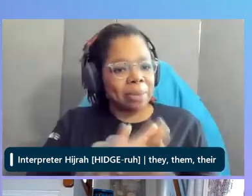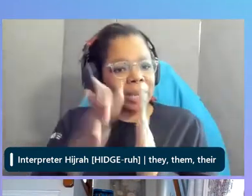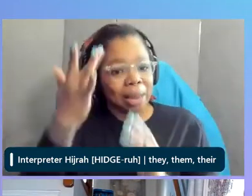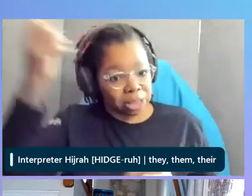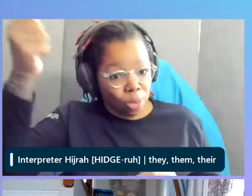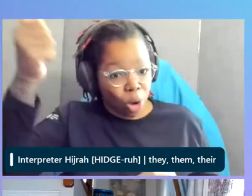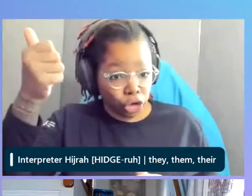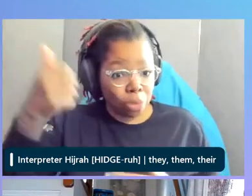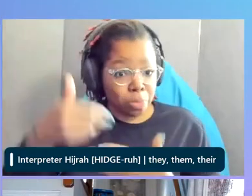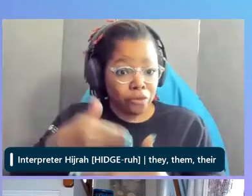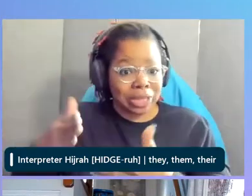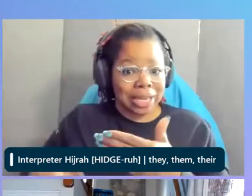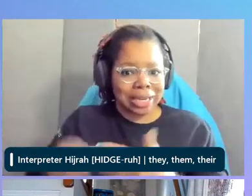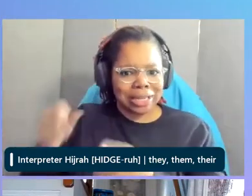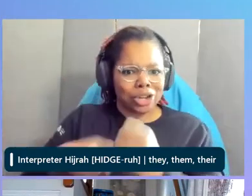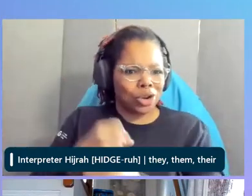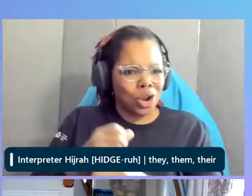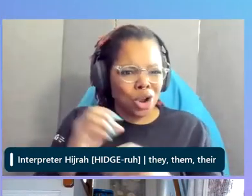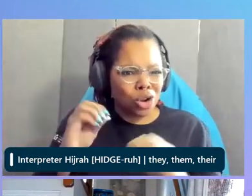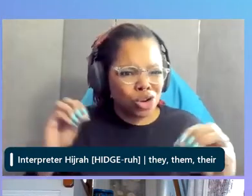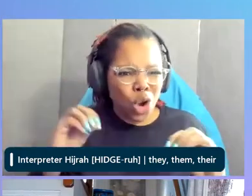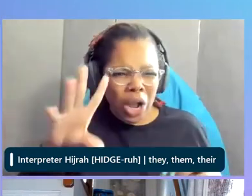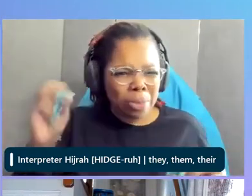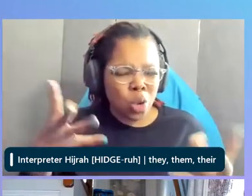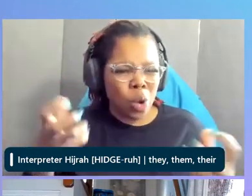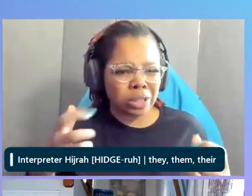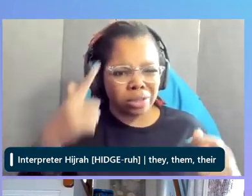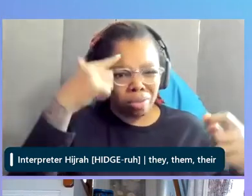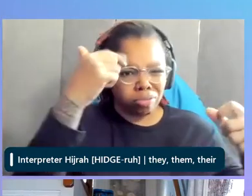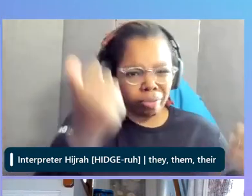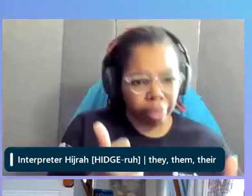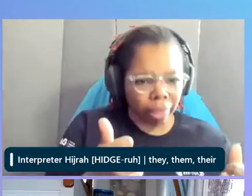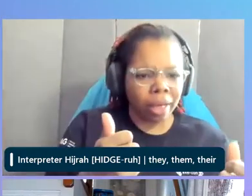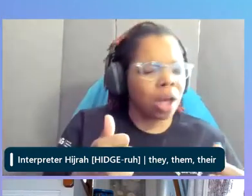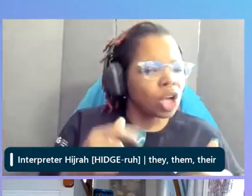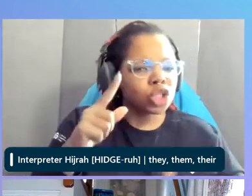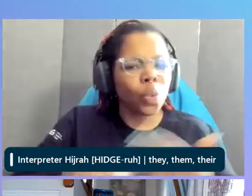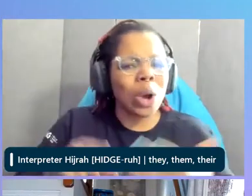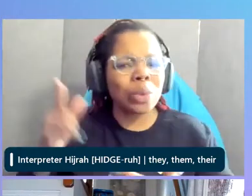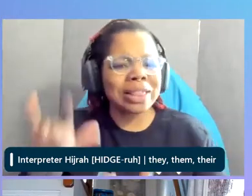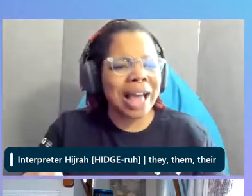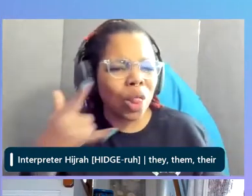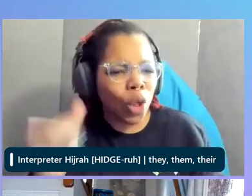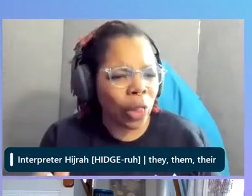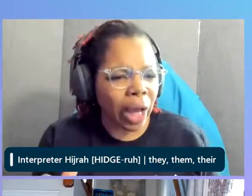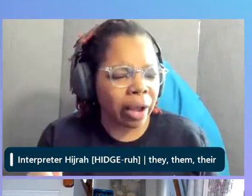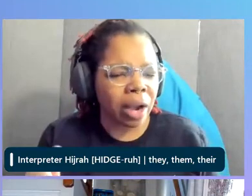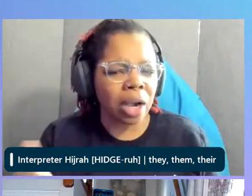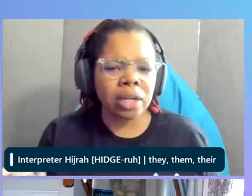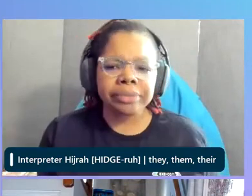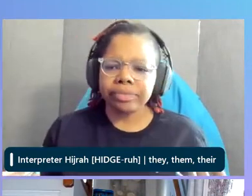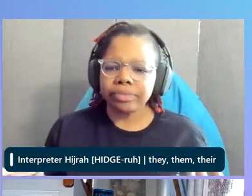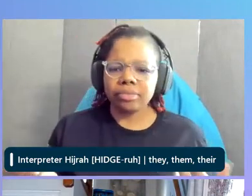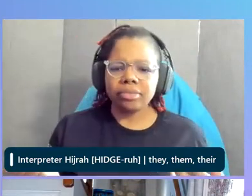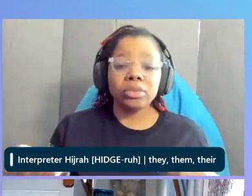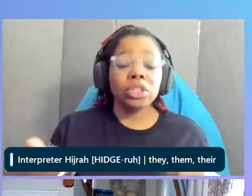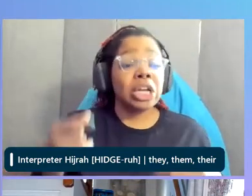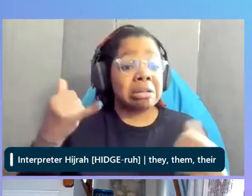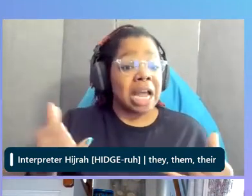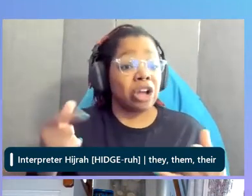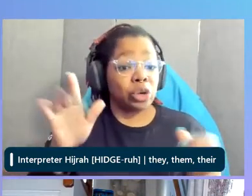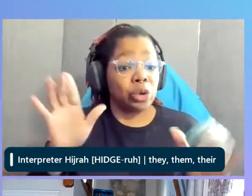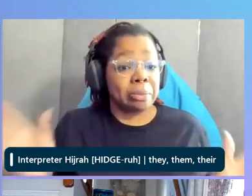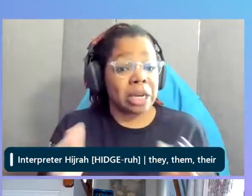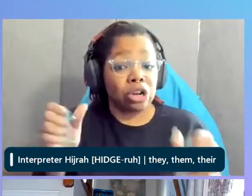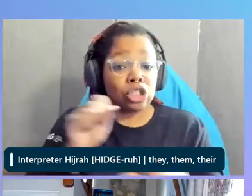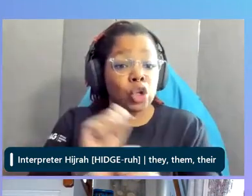of the year, and no company wants to be dumber by the end of the year, what would that end up looking like, right? Well, now you'd be encouraged to work